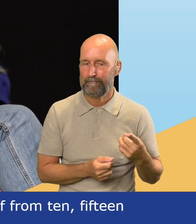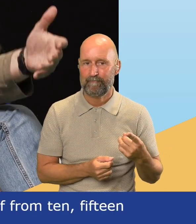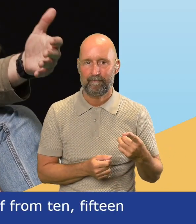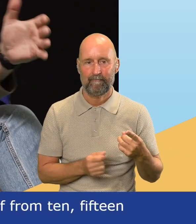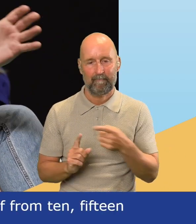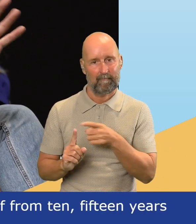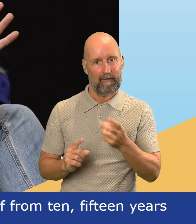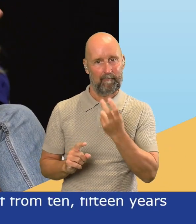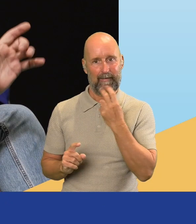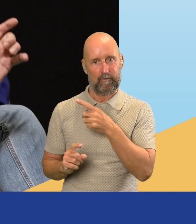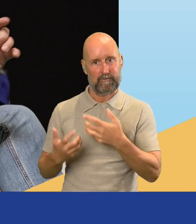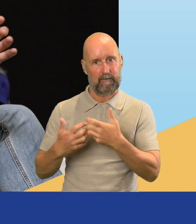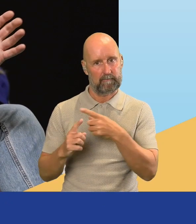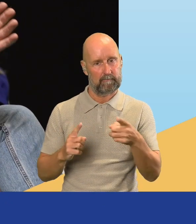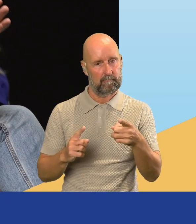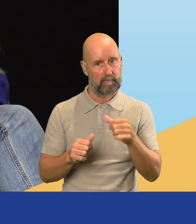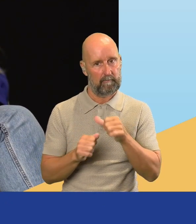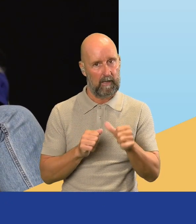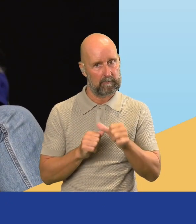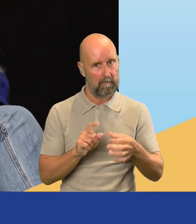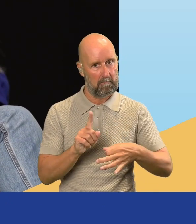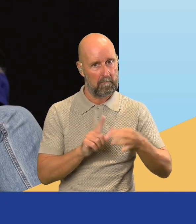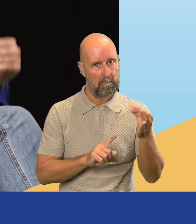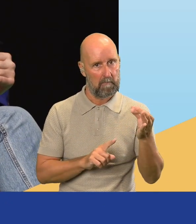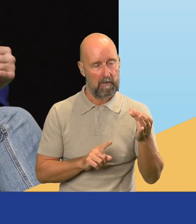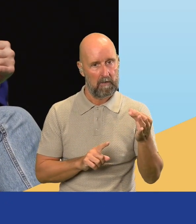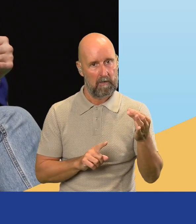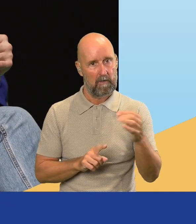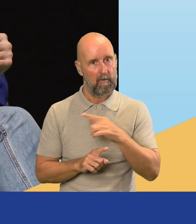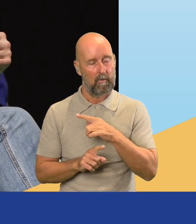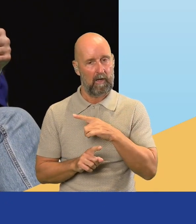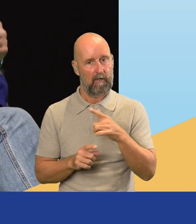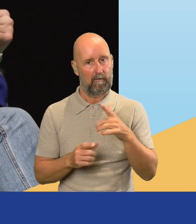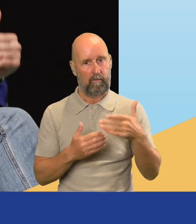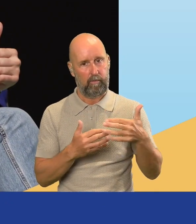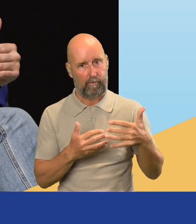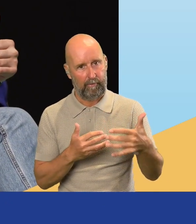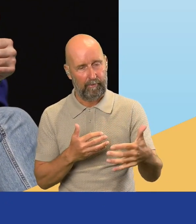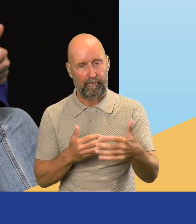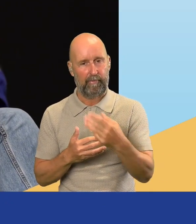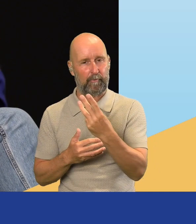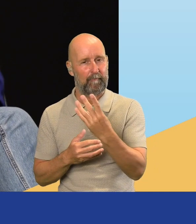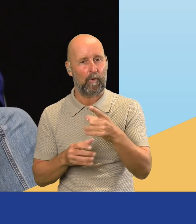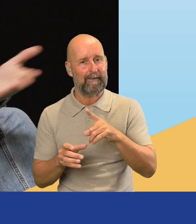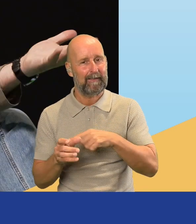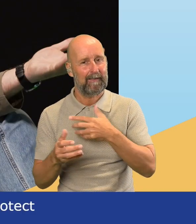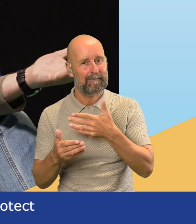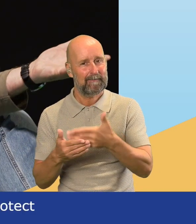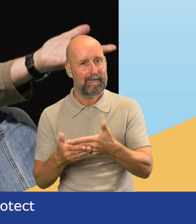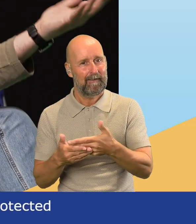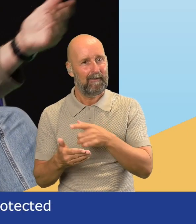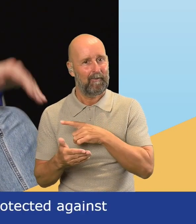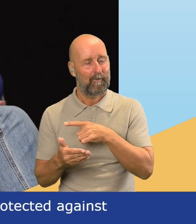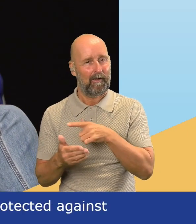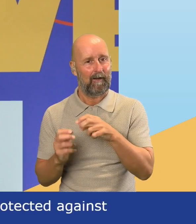has battery technology sort of protected against the battery deteriorating over 3 or 4 years of maybe a